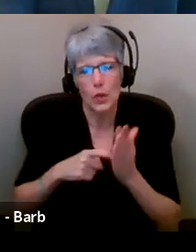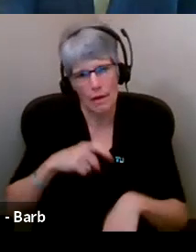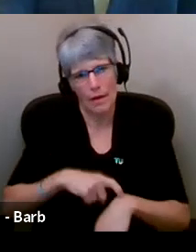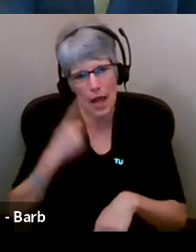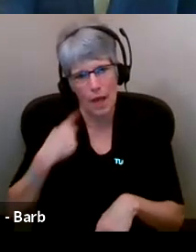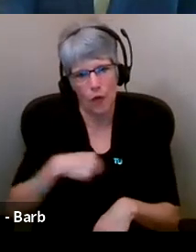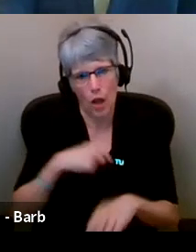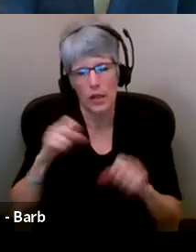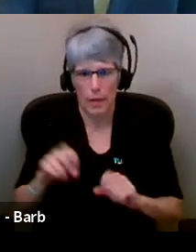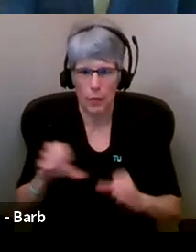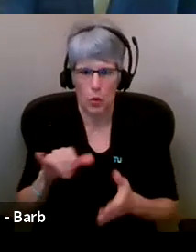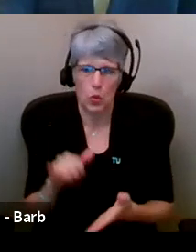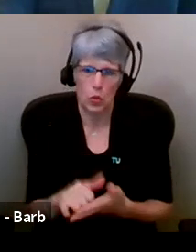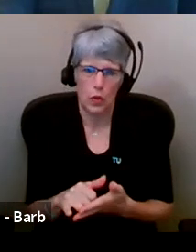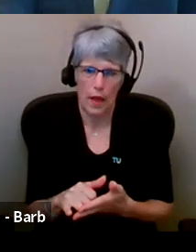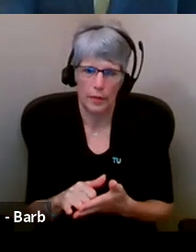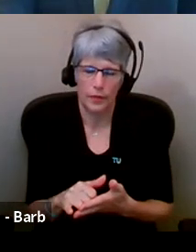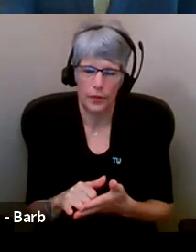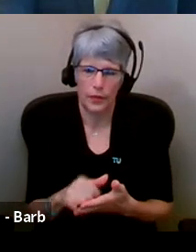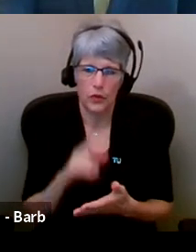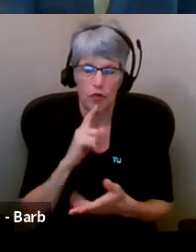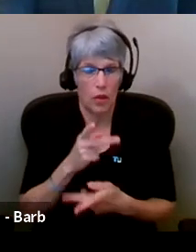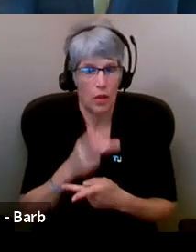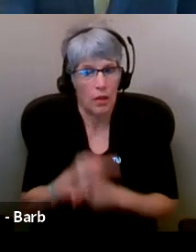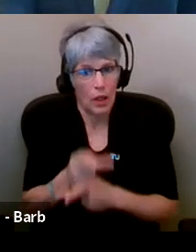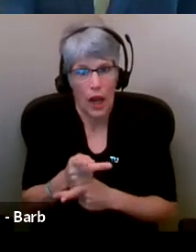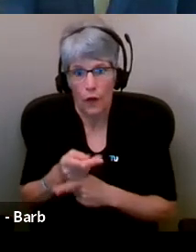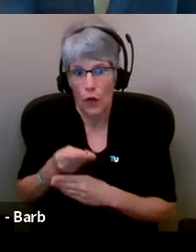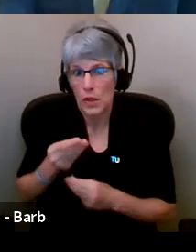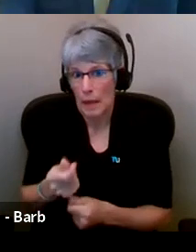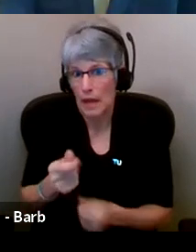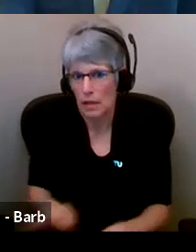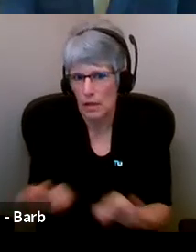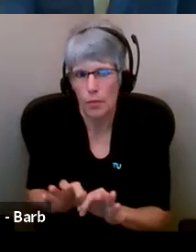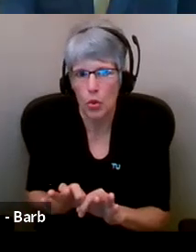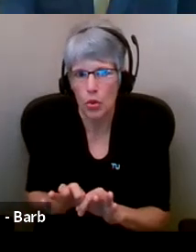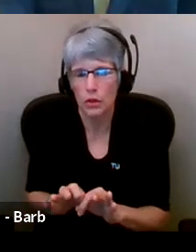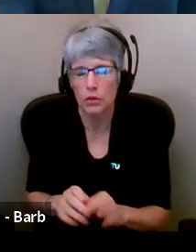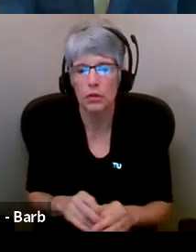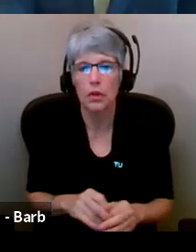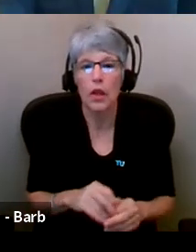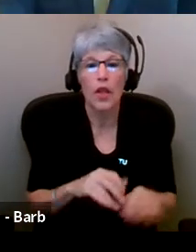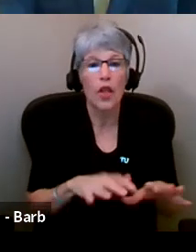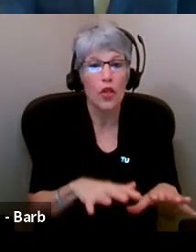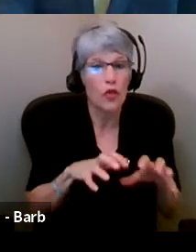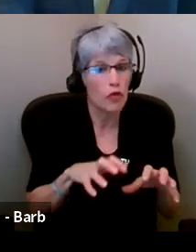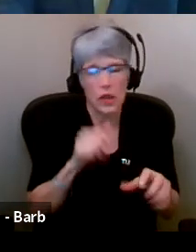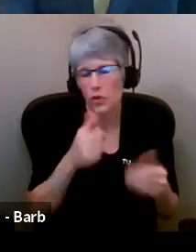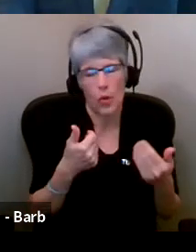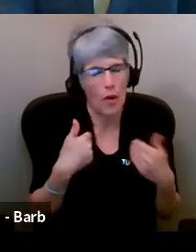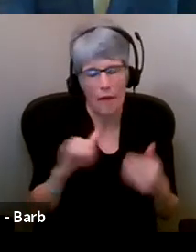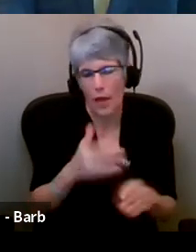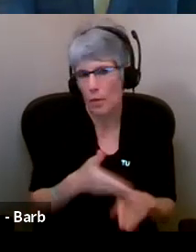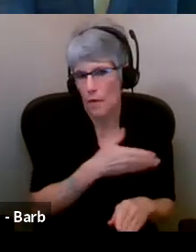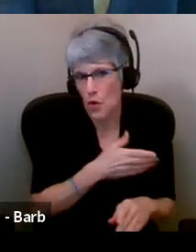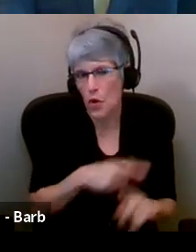able to do that. So prudent spending is important. We don't have the freezes we had before, but we do have to be